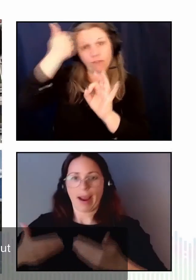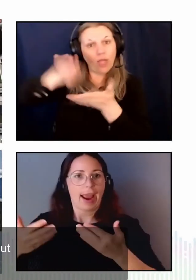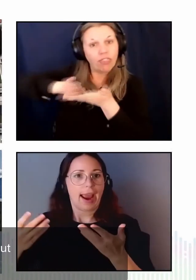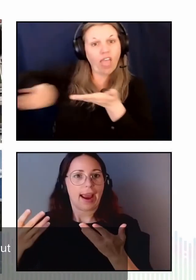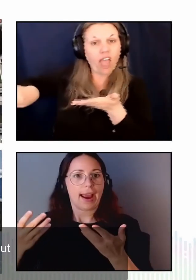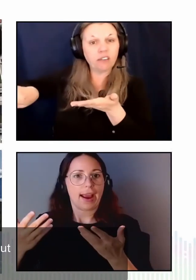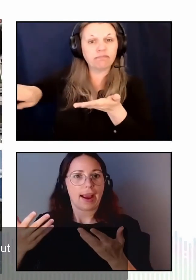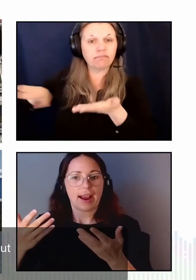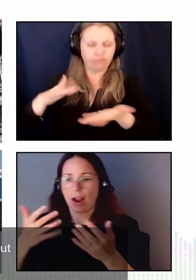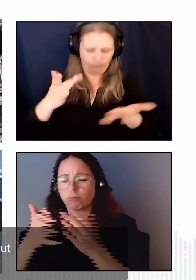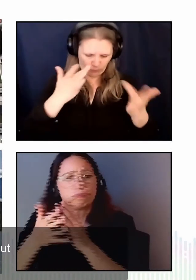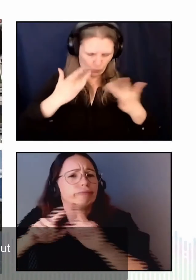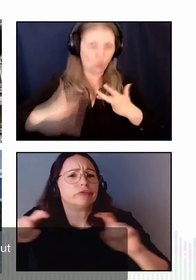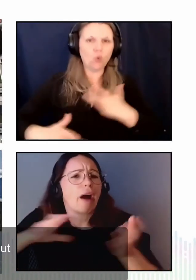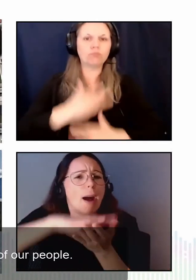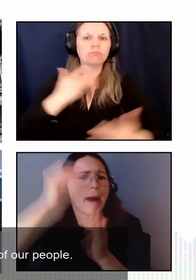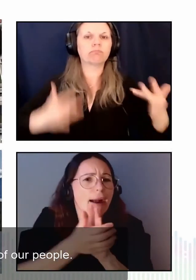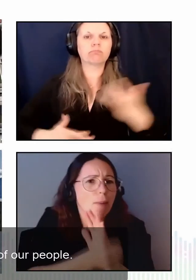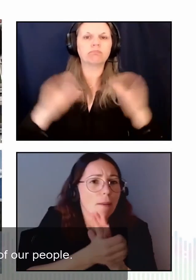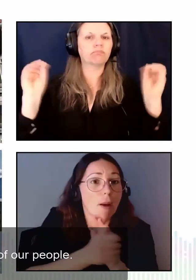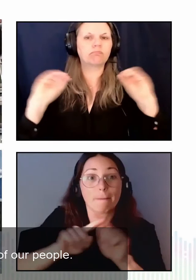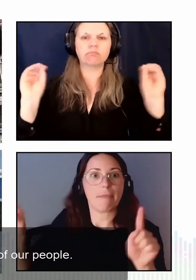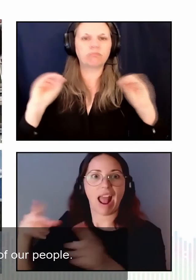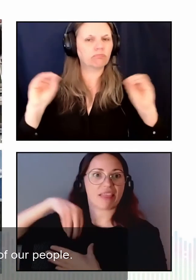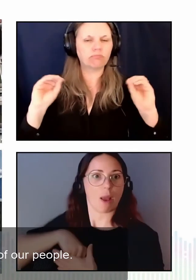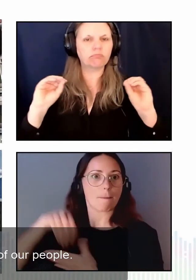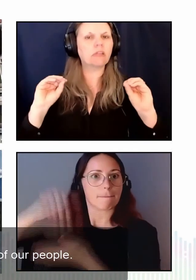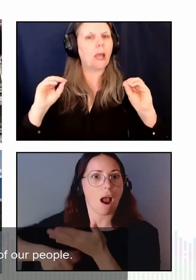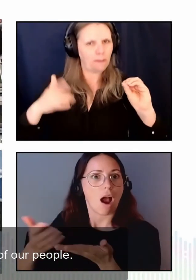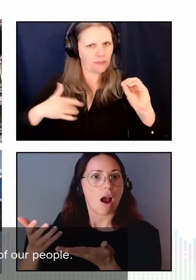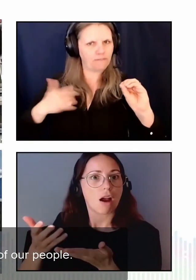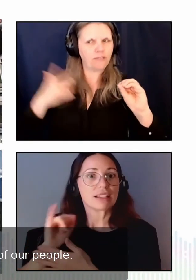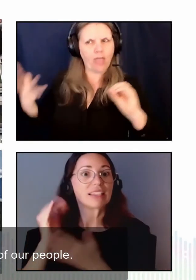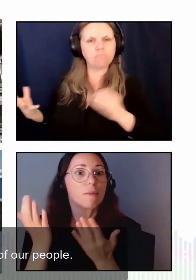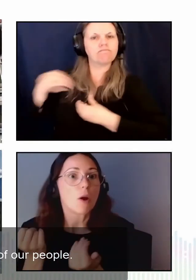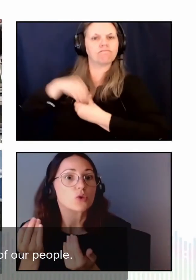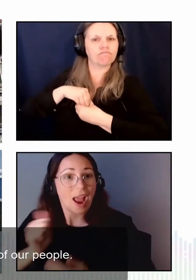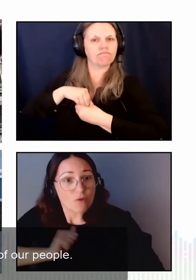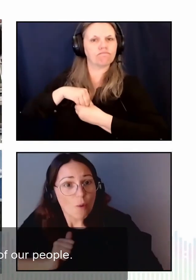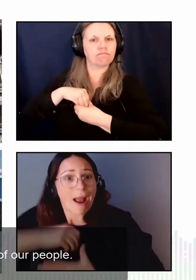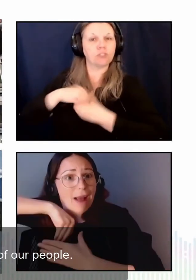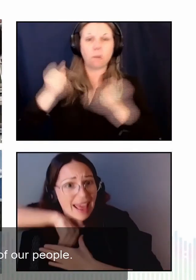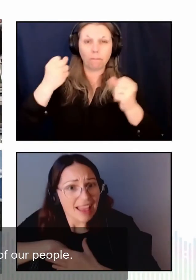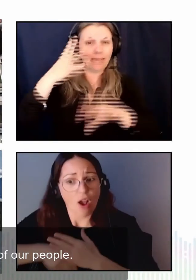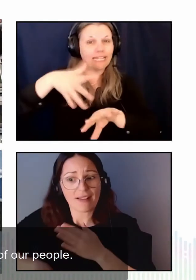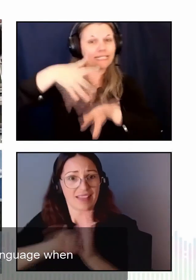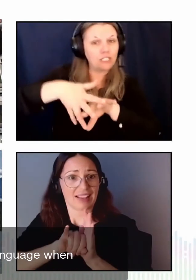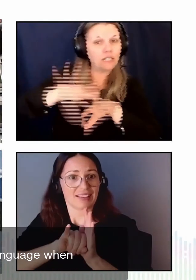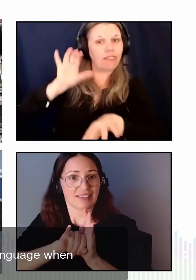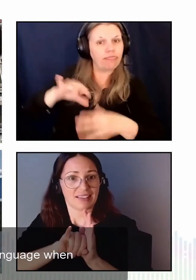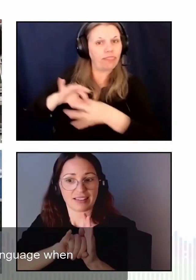skills, but you don't have yourself. You need yourself. That was taken from many of our people. And